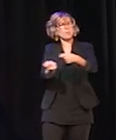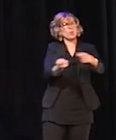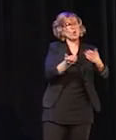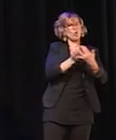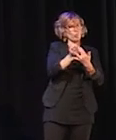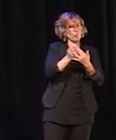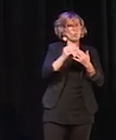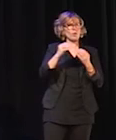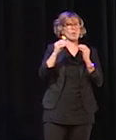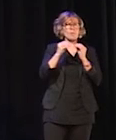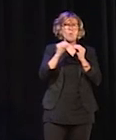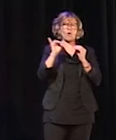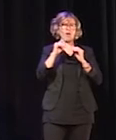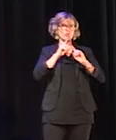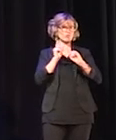response than an extension.